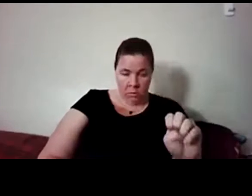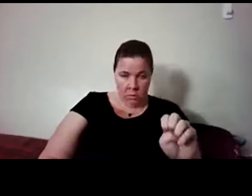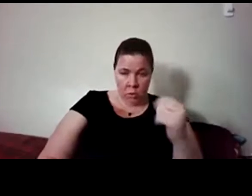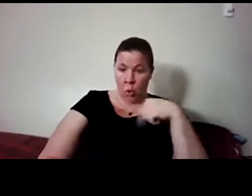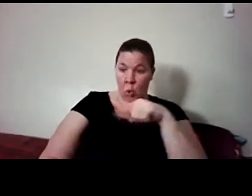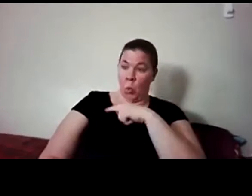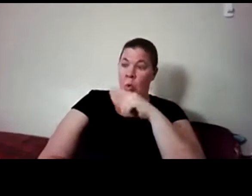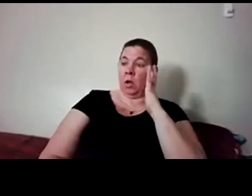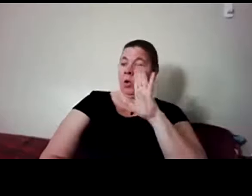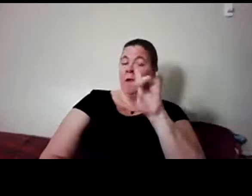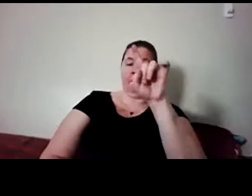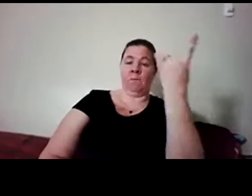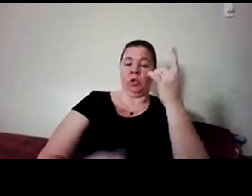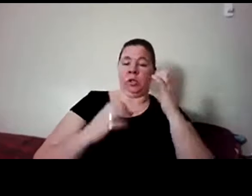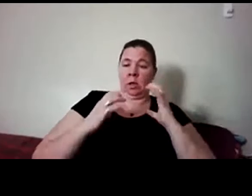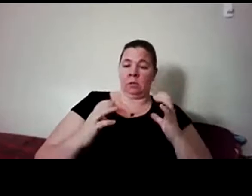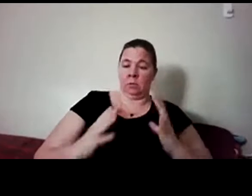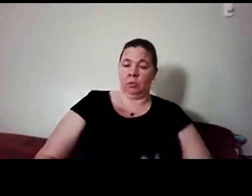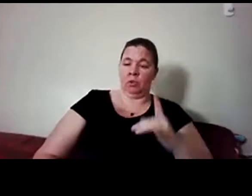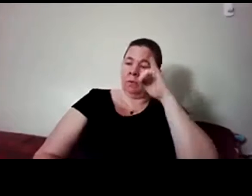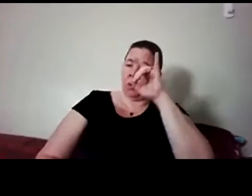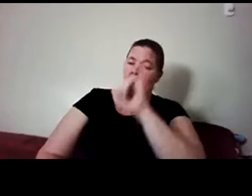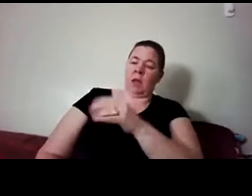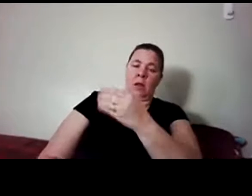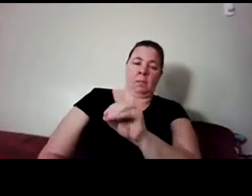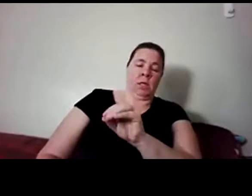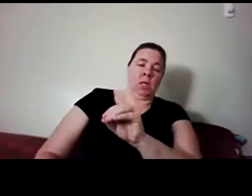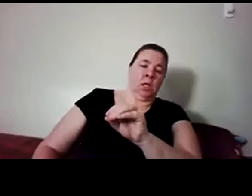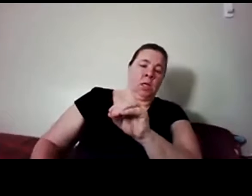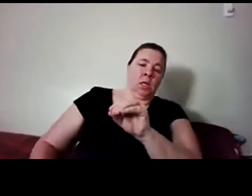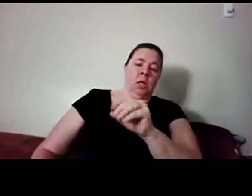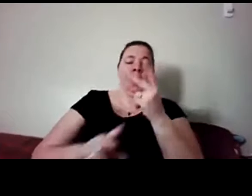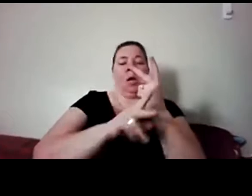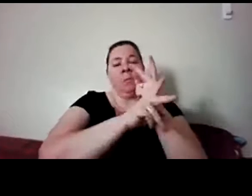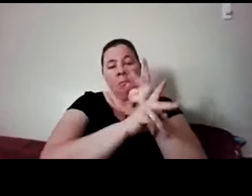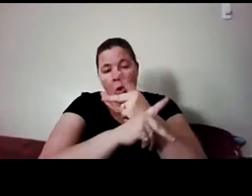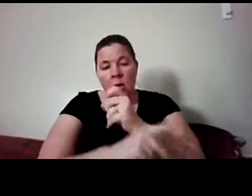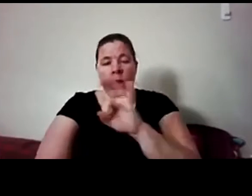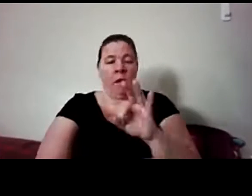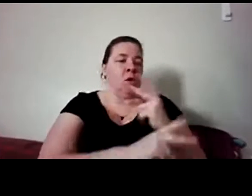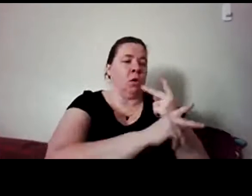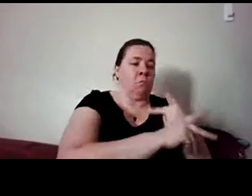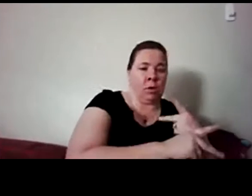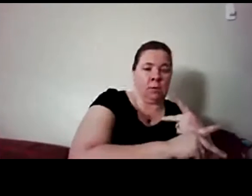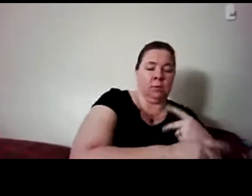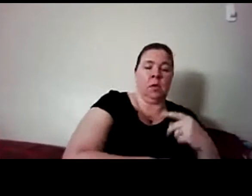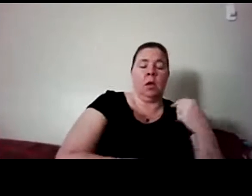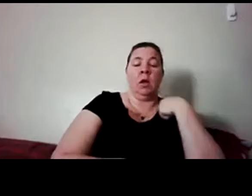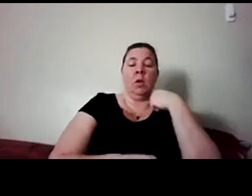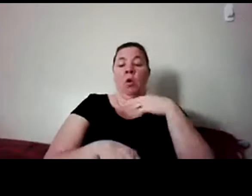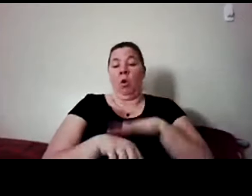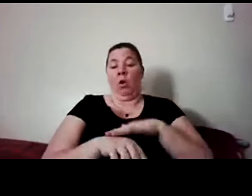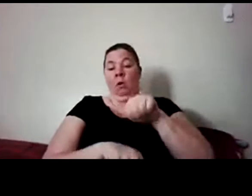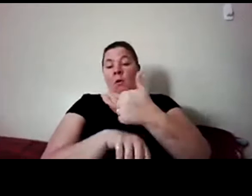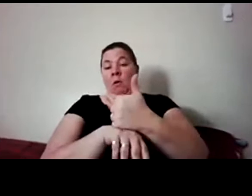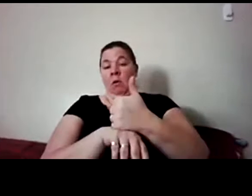are gonna be the company's first customers. We are gonna be a product of the product. So upon launch, we are also gonna pay